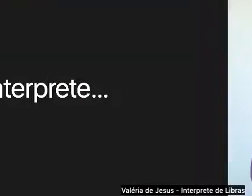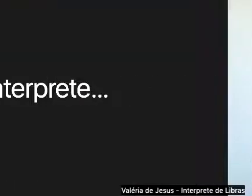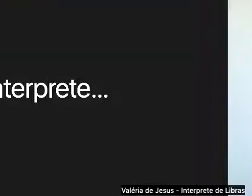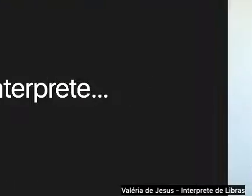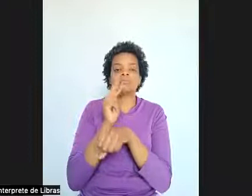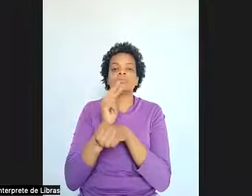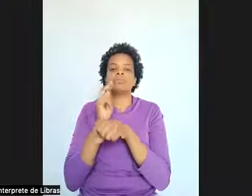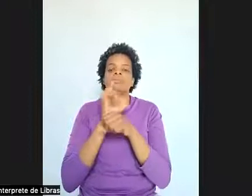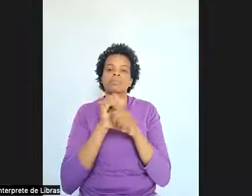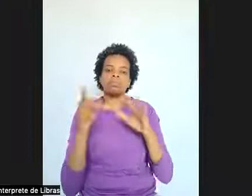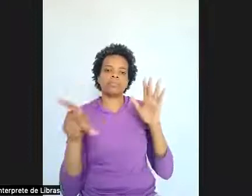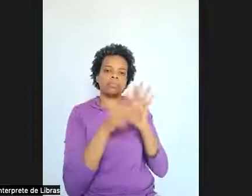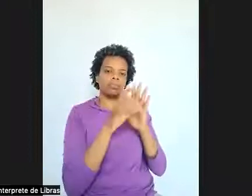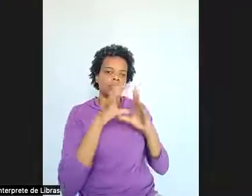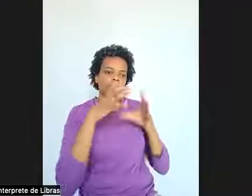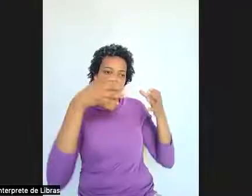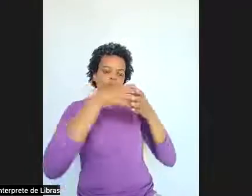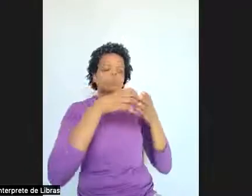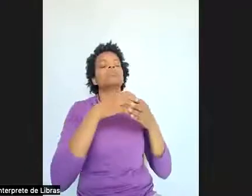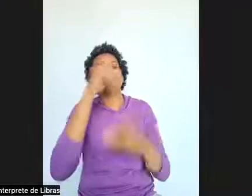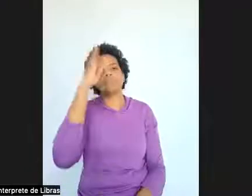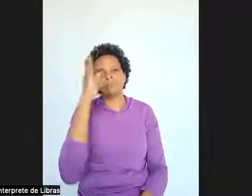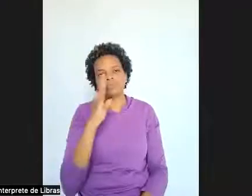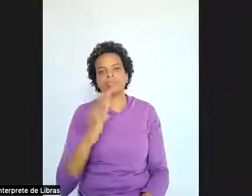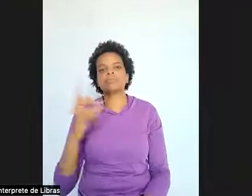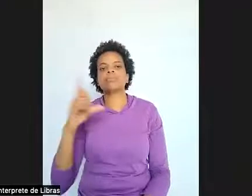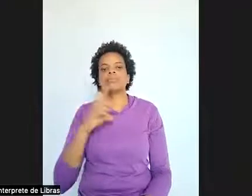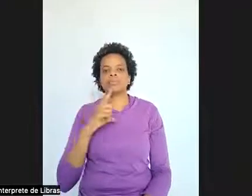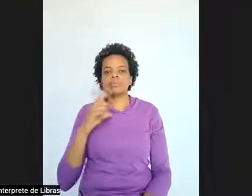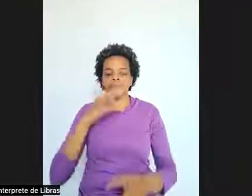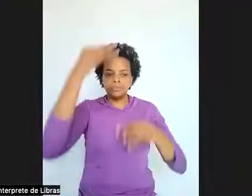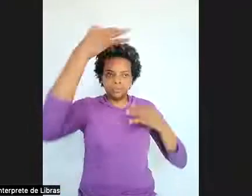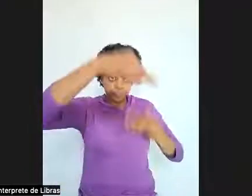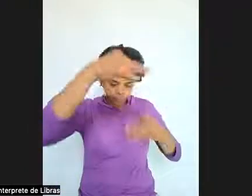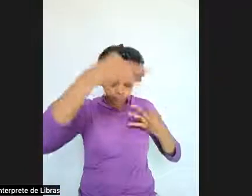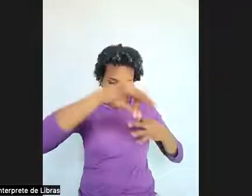recognize this as a tool of conservation. The National Commission took to the last